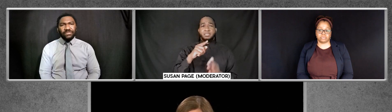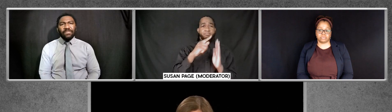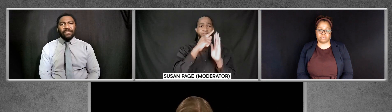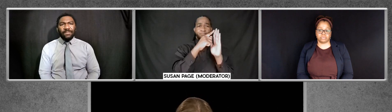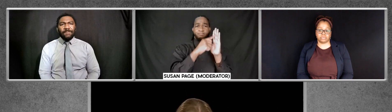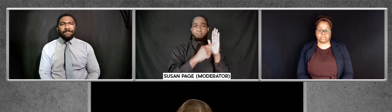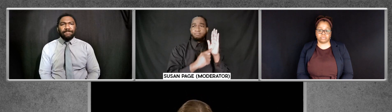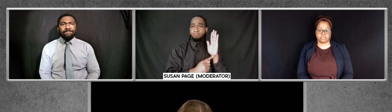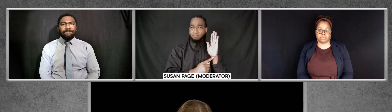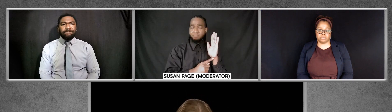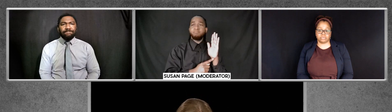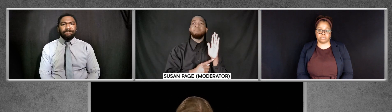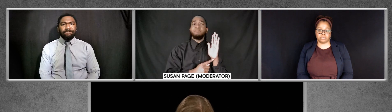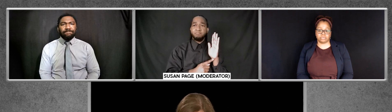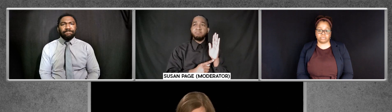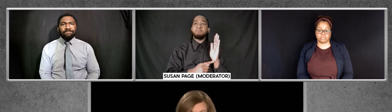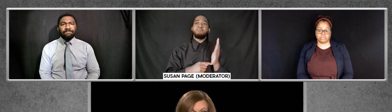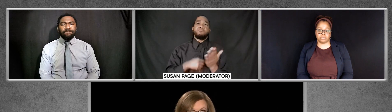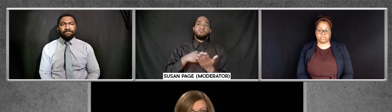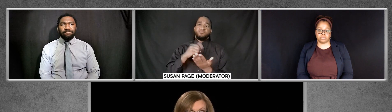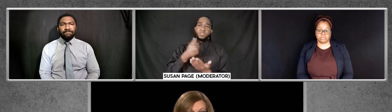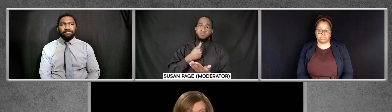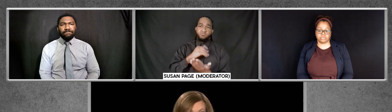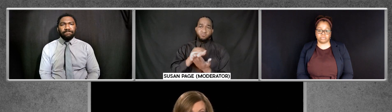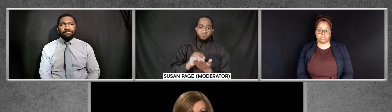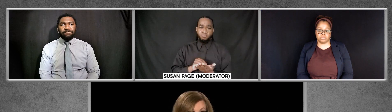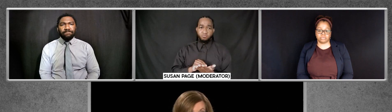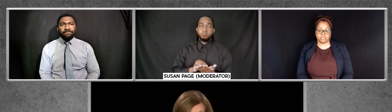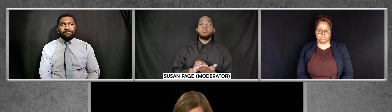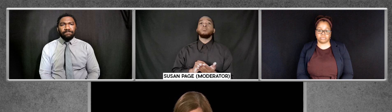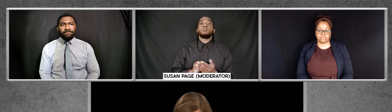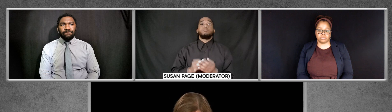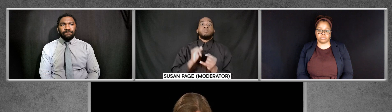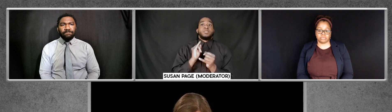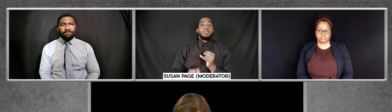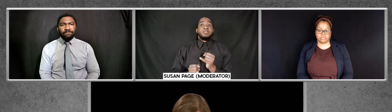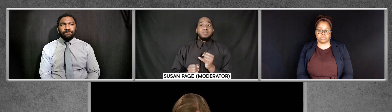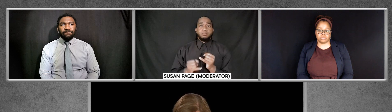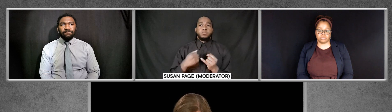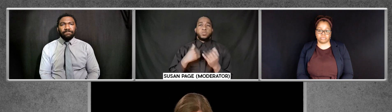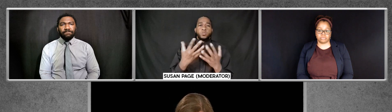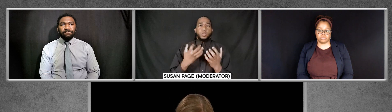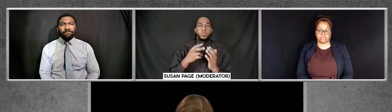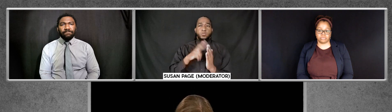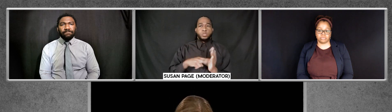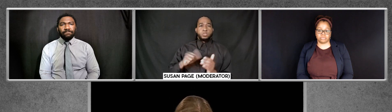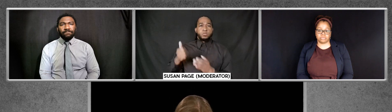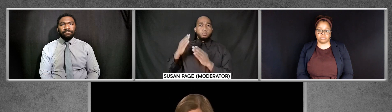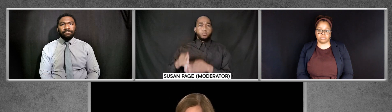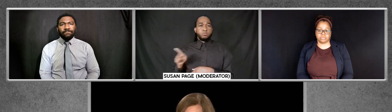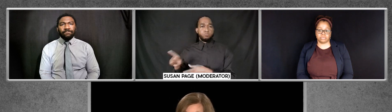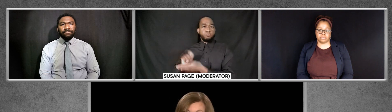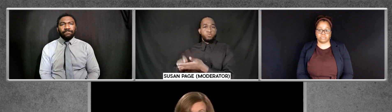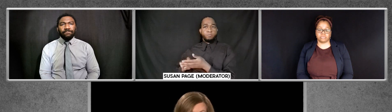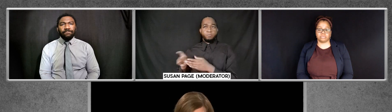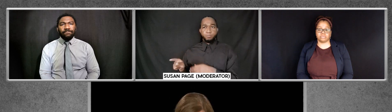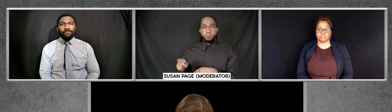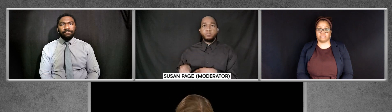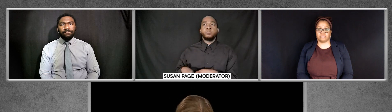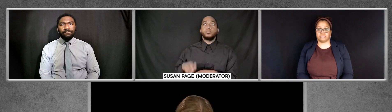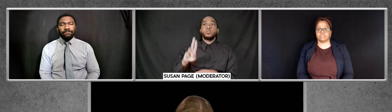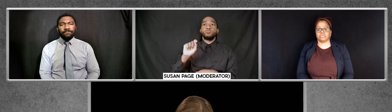question of the debate, I'd like to read a question that someone else wrote. The Utah Debate Commission asked students